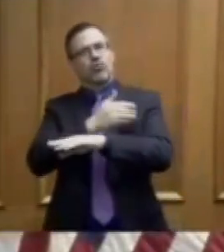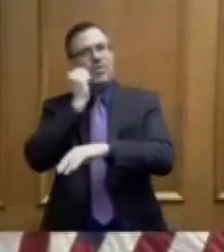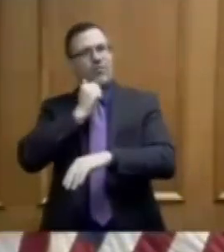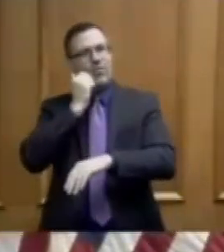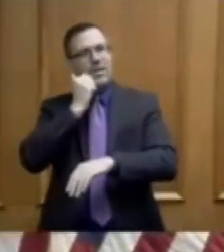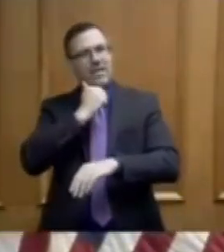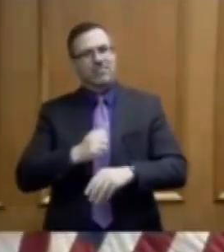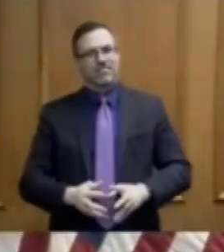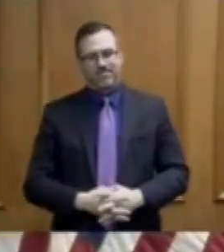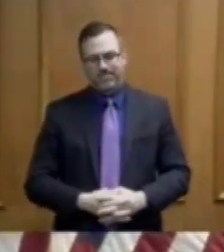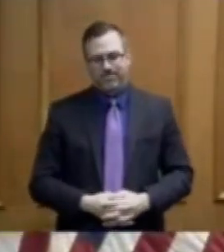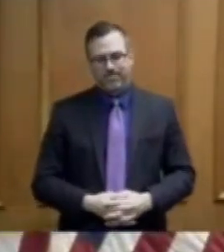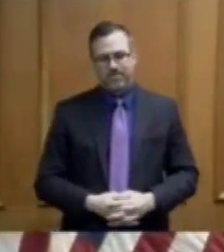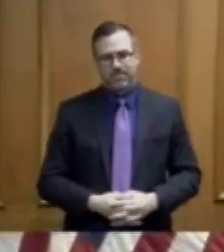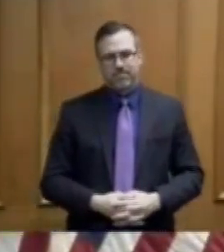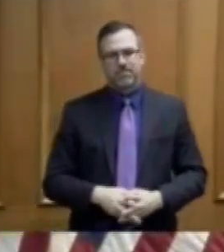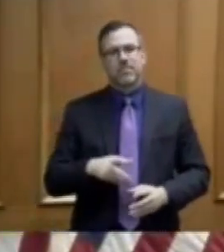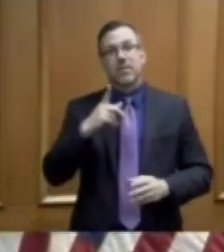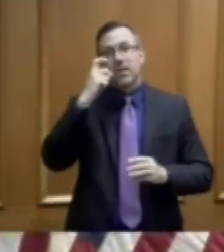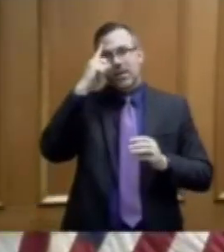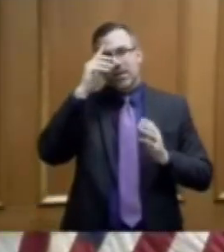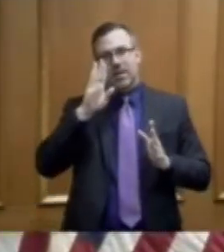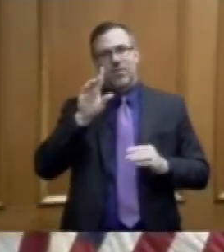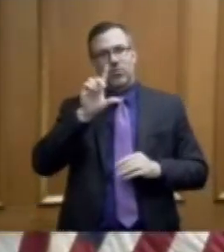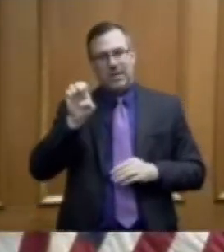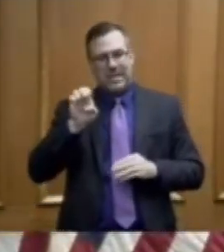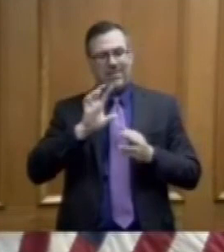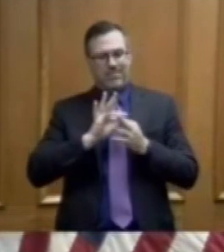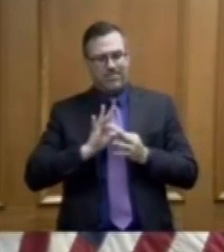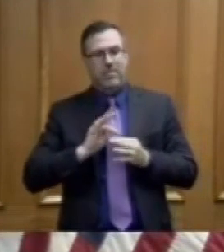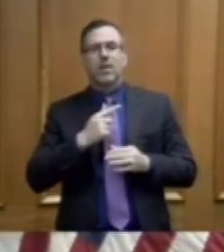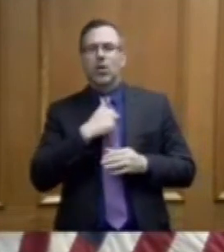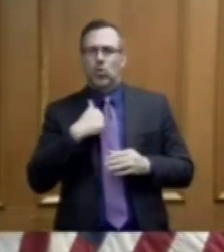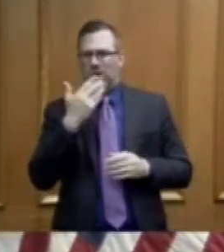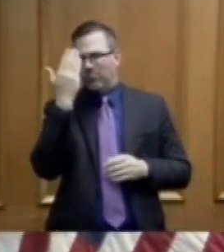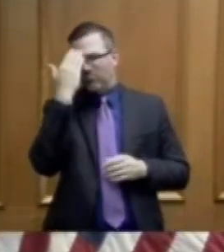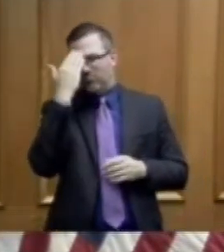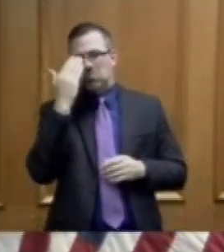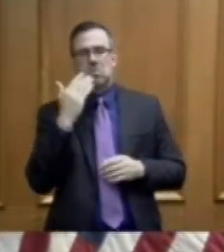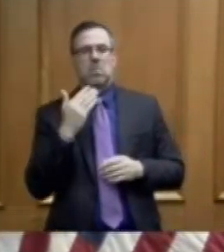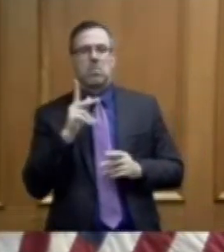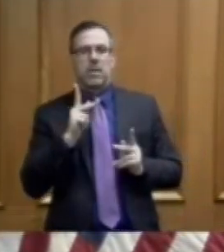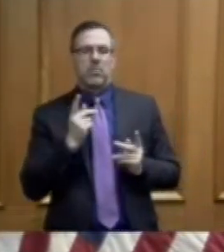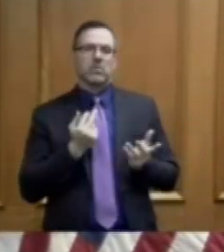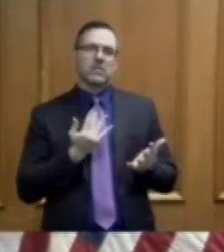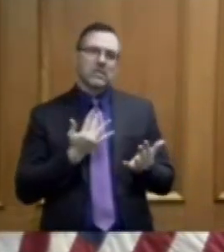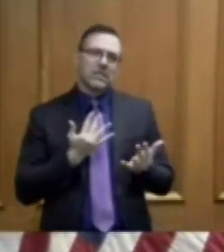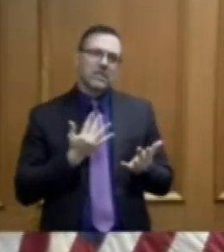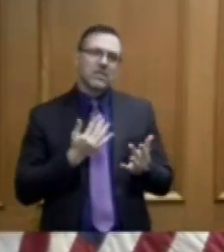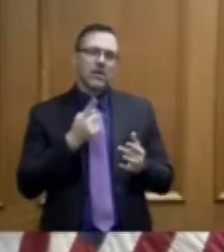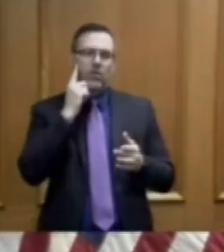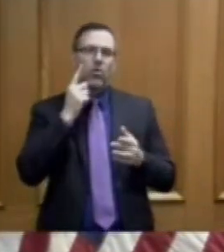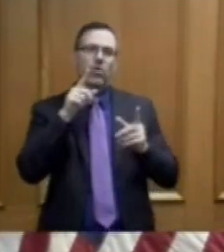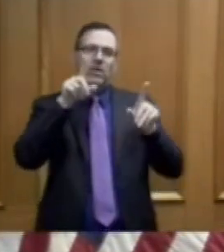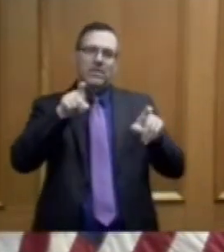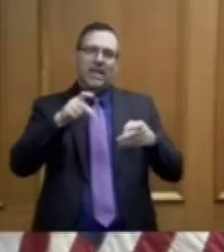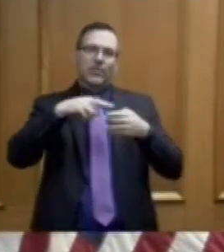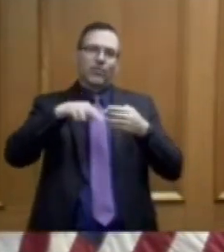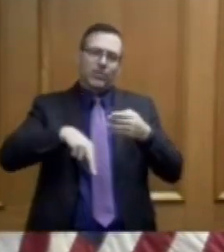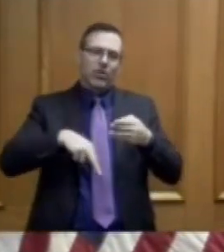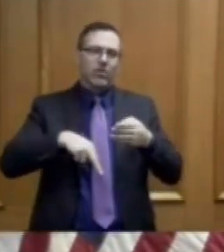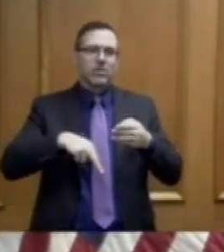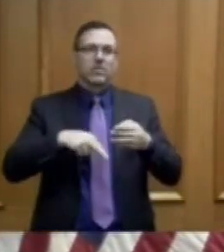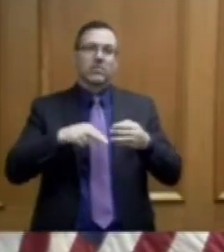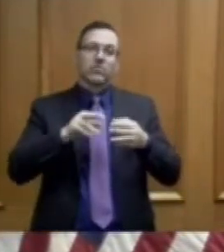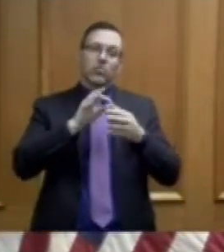We do, by the way, just to finish that question, we're aware that test turnaround time is particularly challenging for us with healthcare